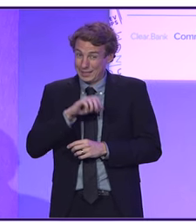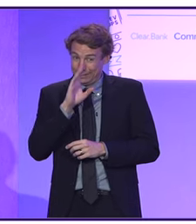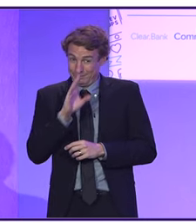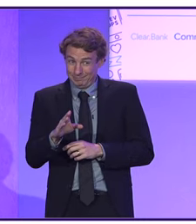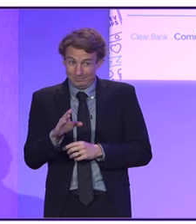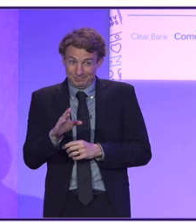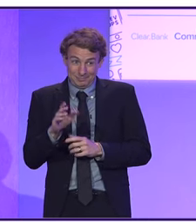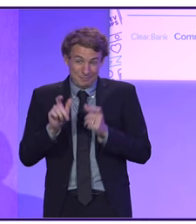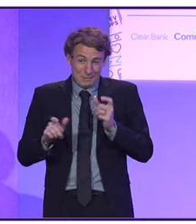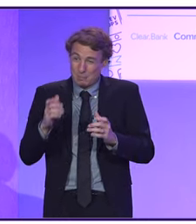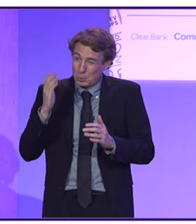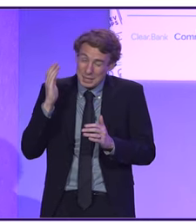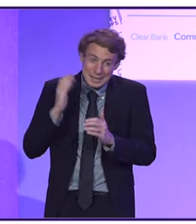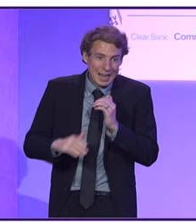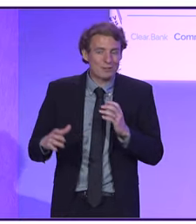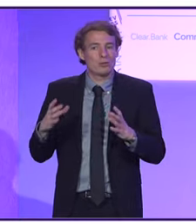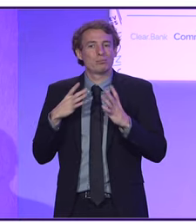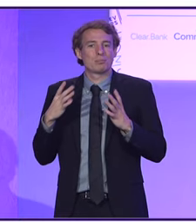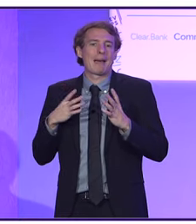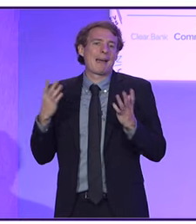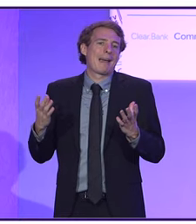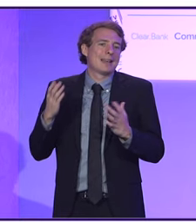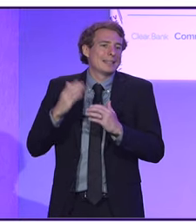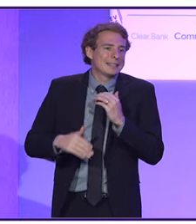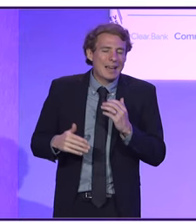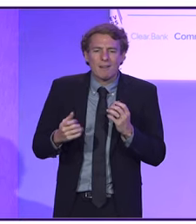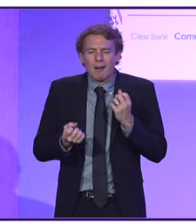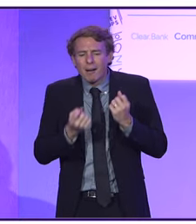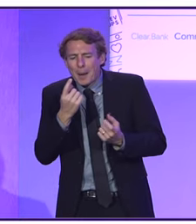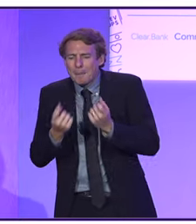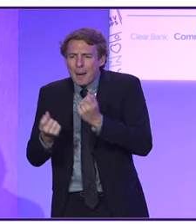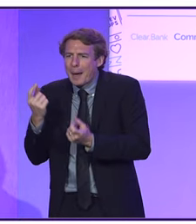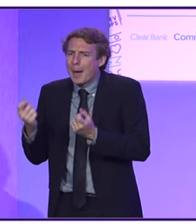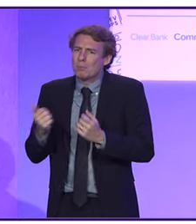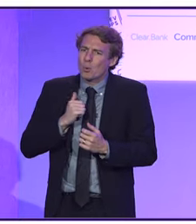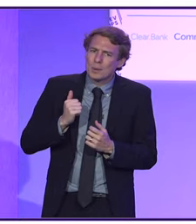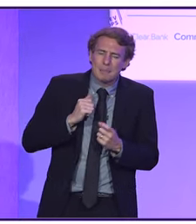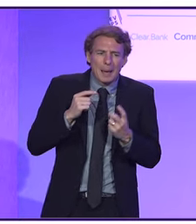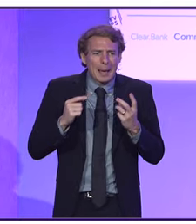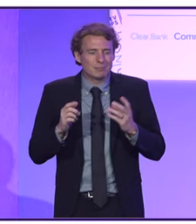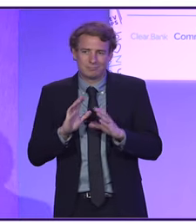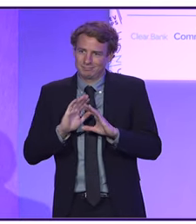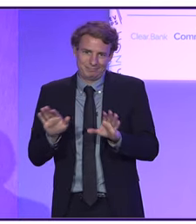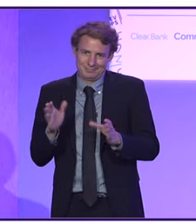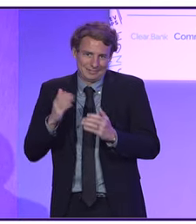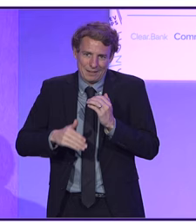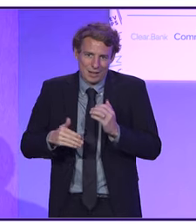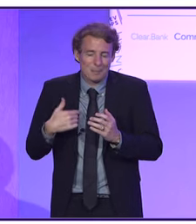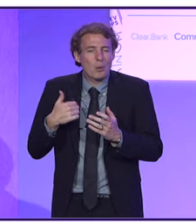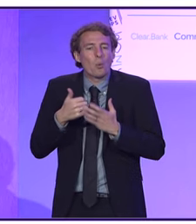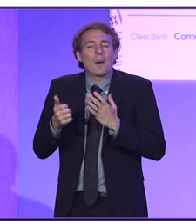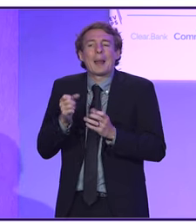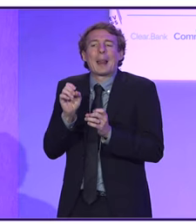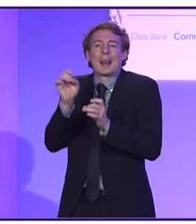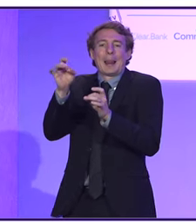prepare for it either. This is not something that comes up on battle cards or on special things. It's just a general question to keep aware of.